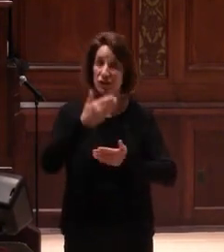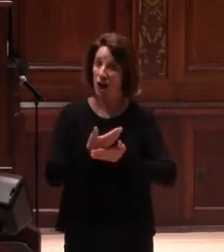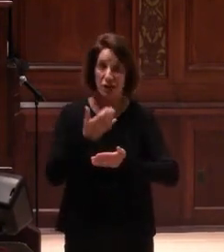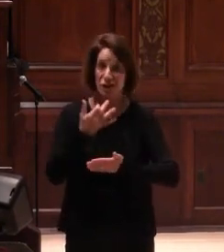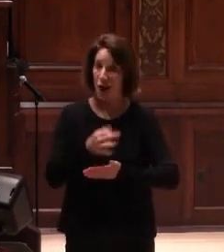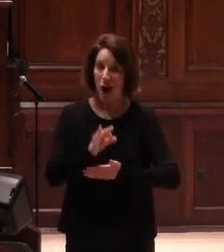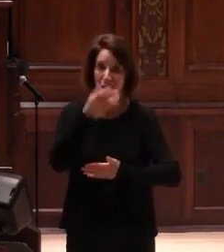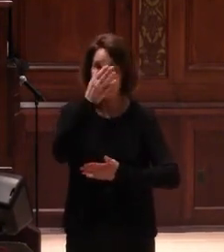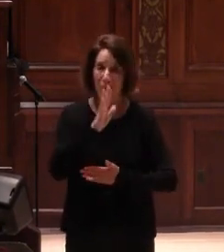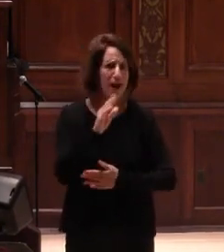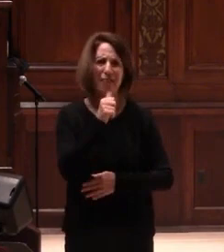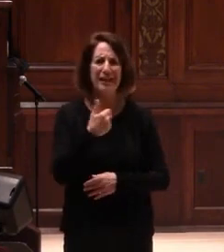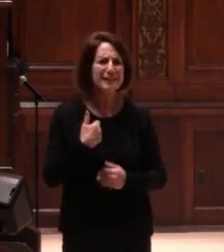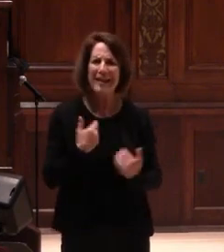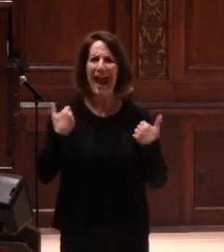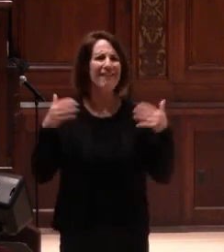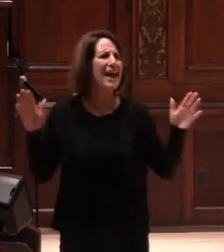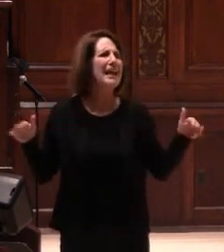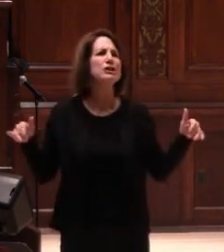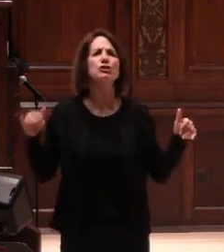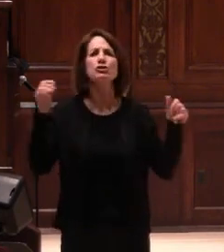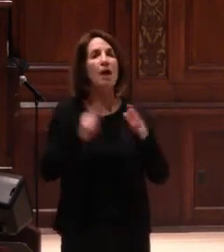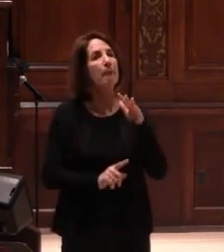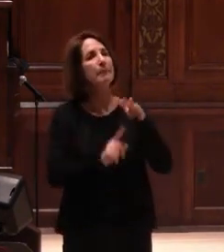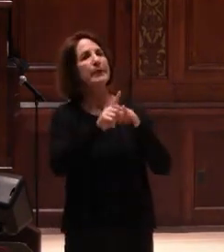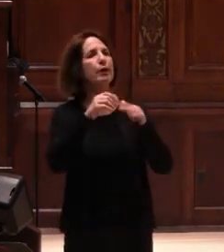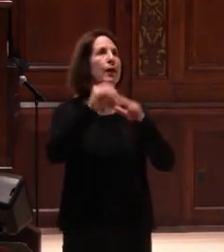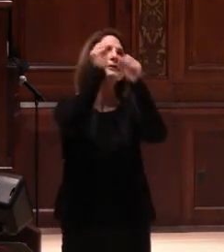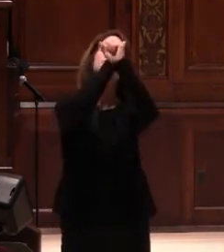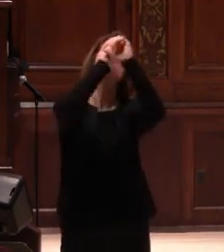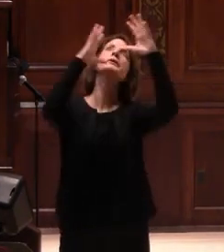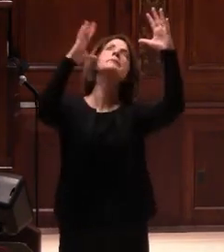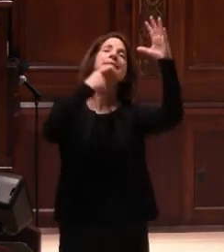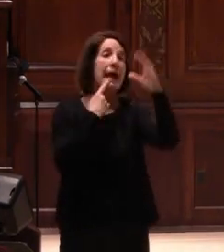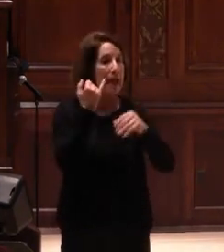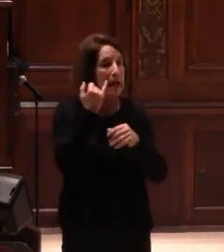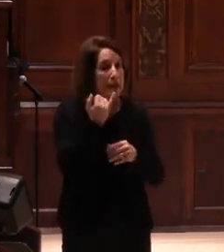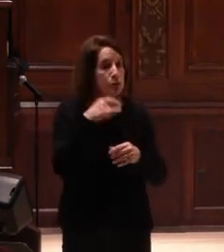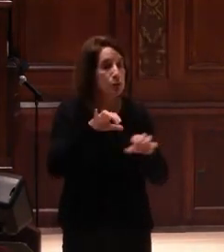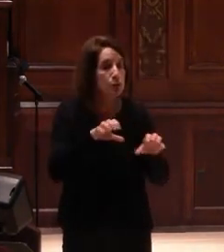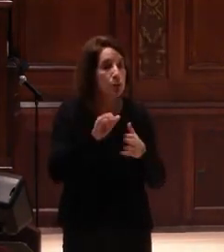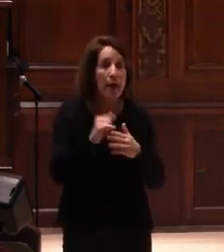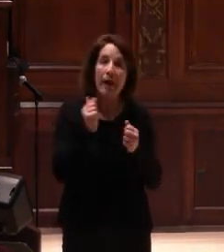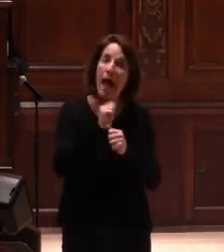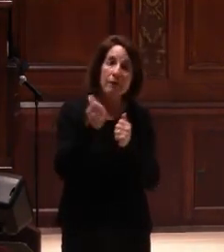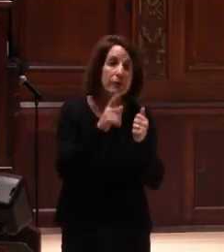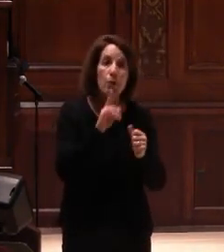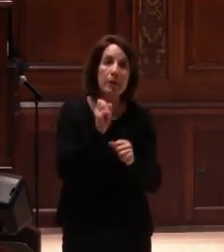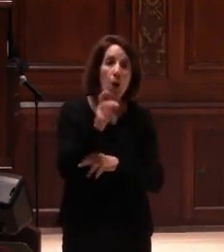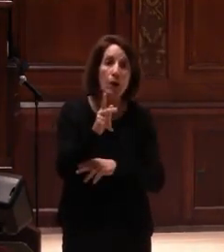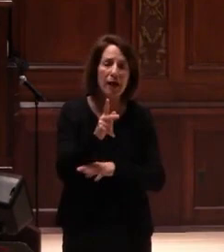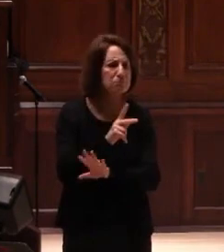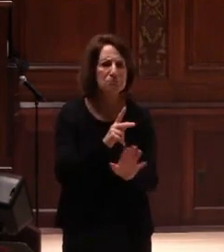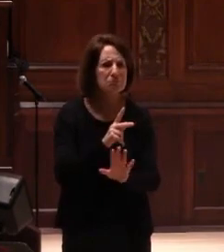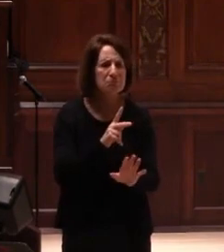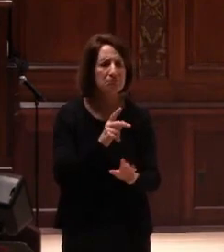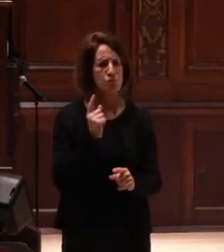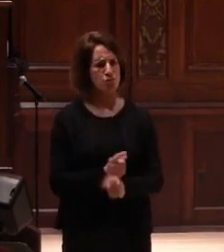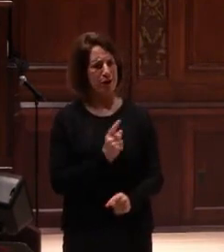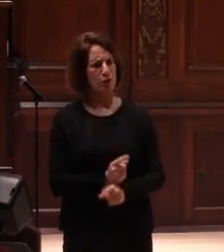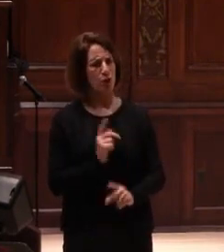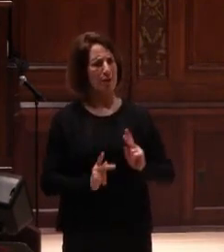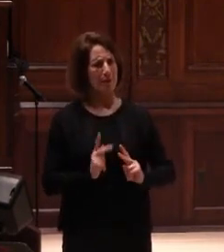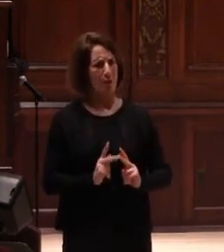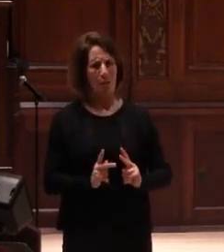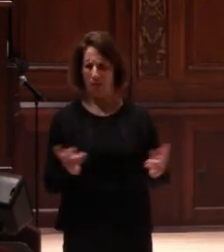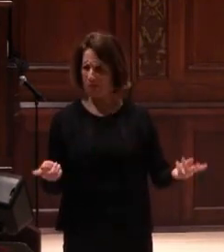have angels come to them in a dream and say, "If you do this, it will all be okay." They were regular people